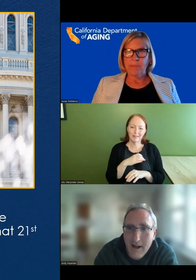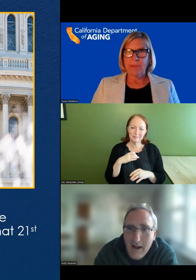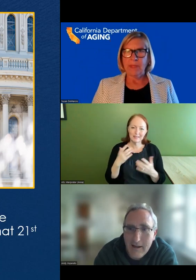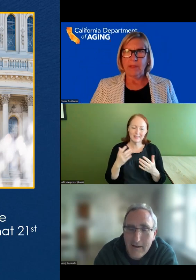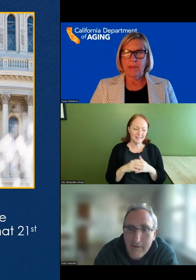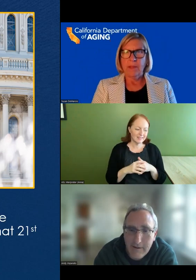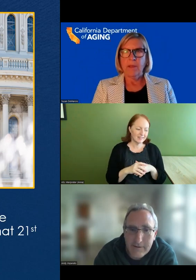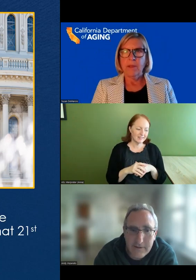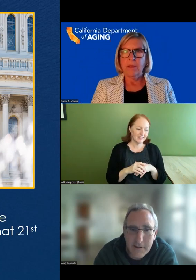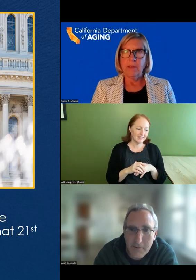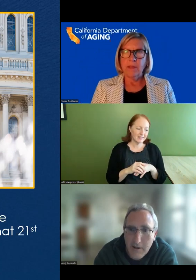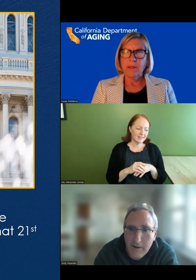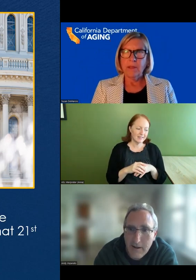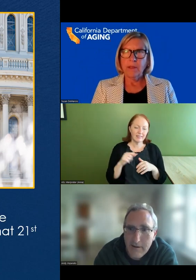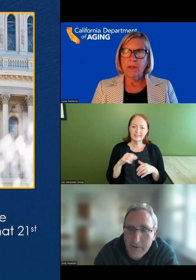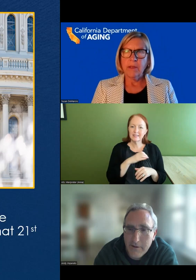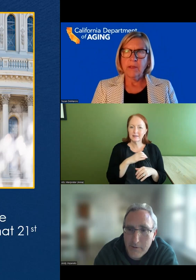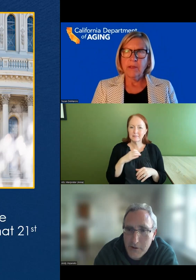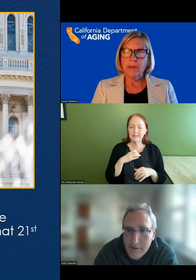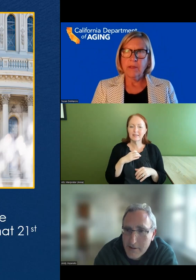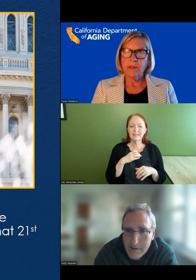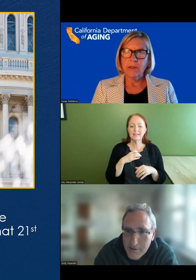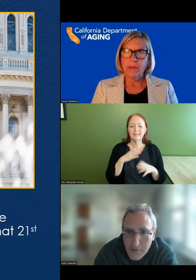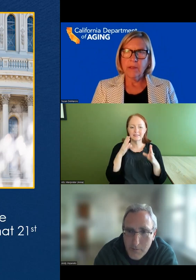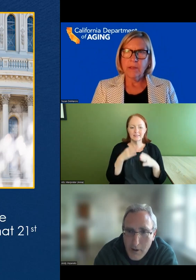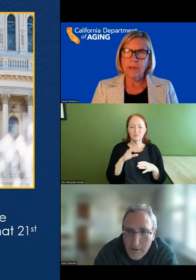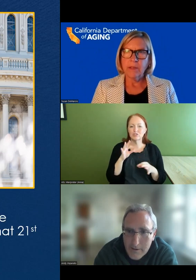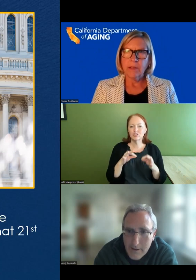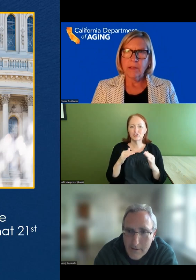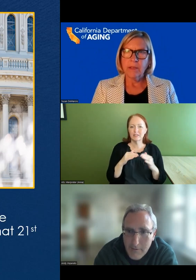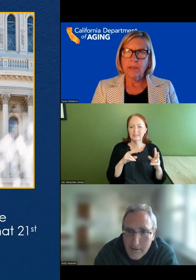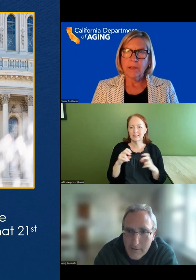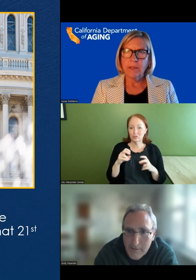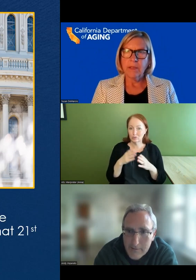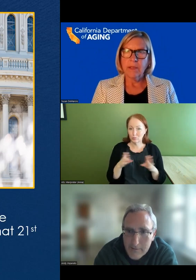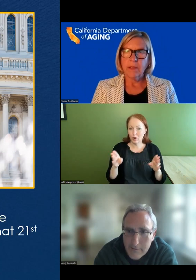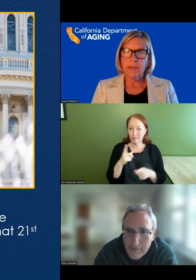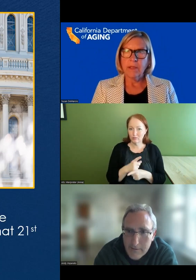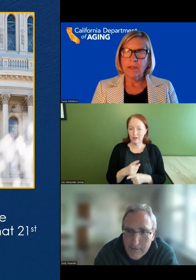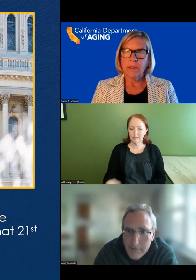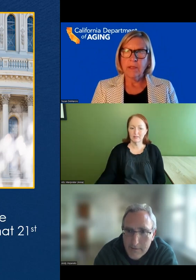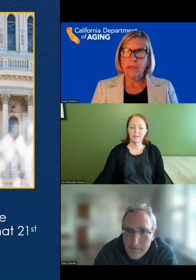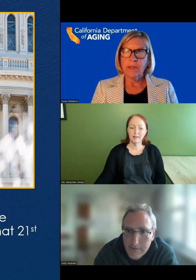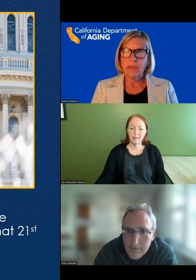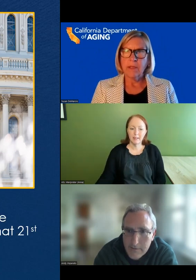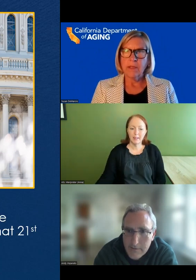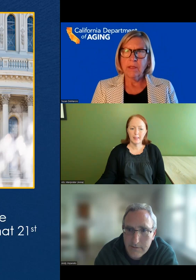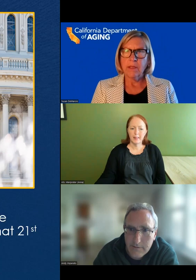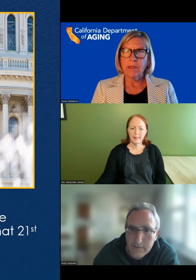but this is the committee that is dealing with justice issues broadly. Is that correct?